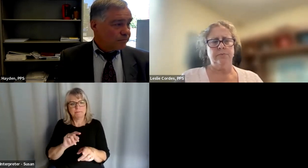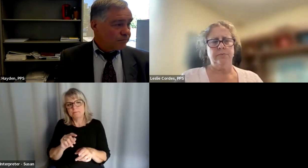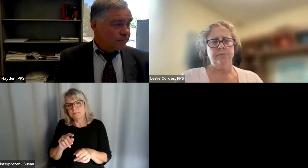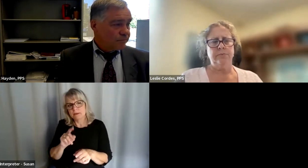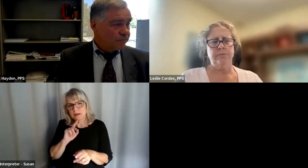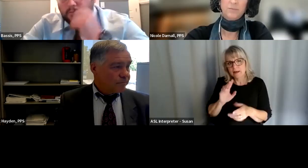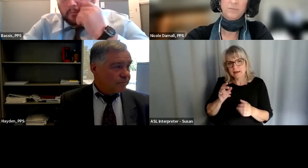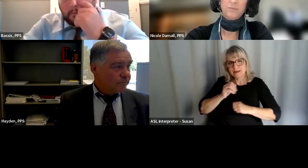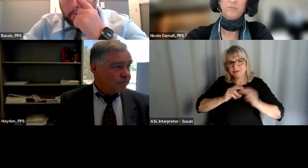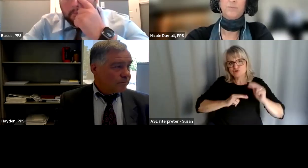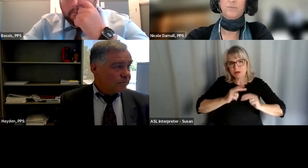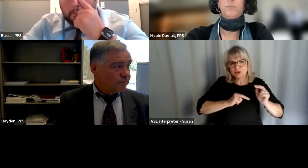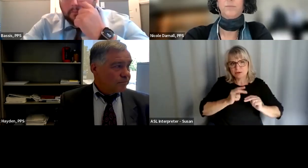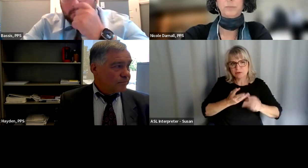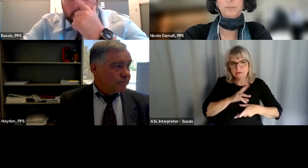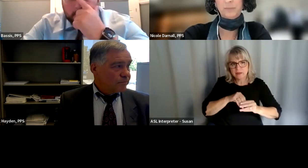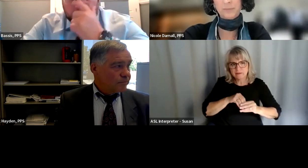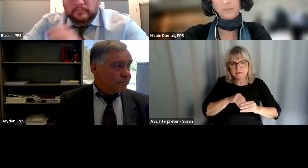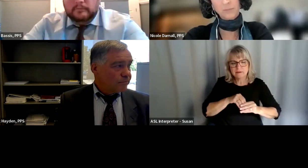Are in construction, involved in construction management.